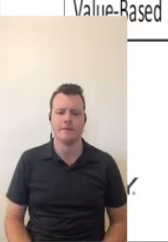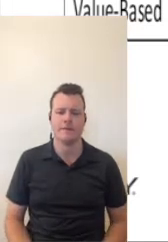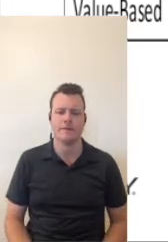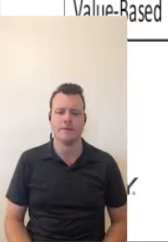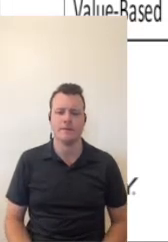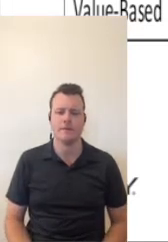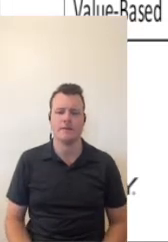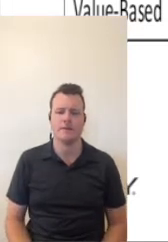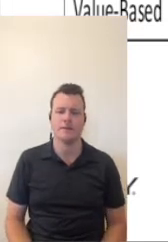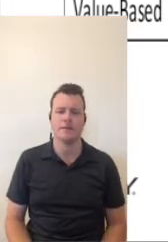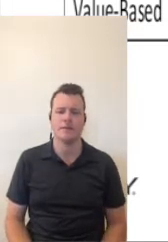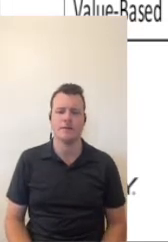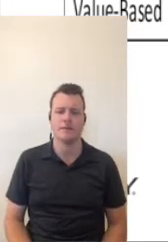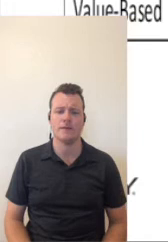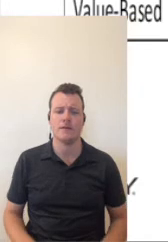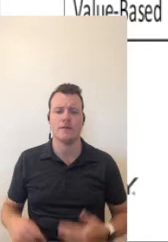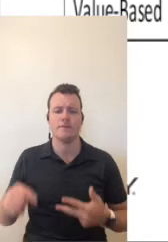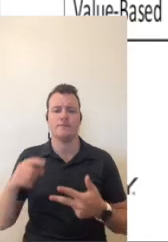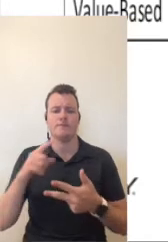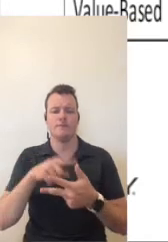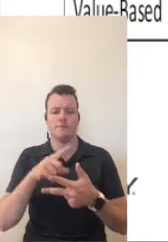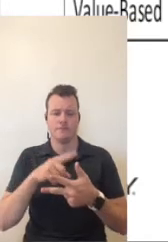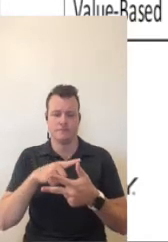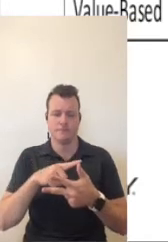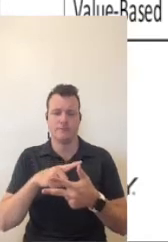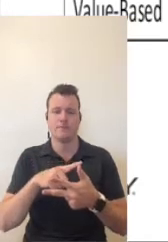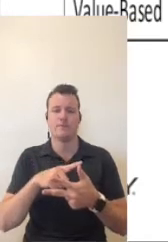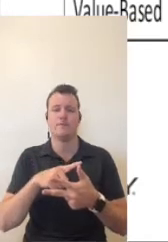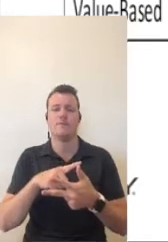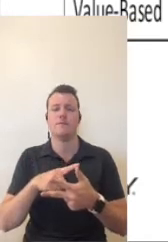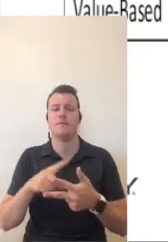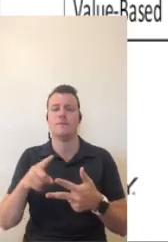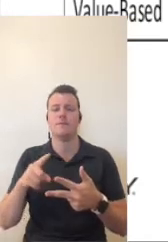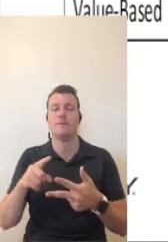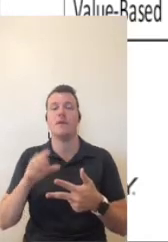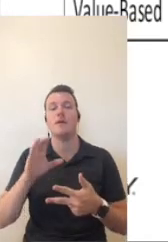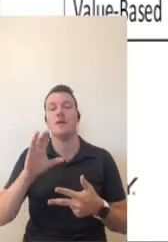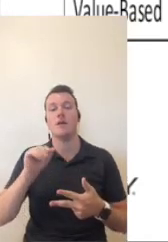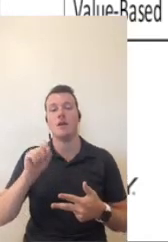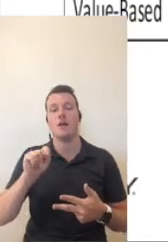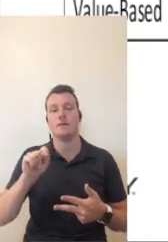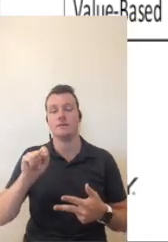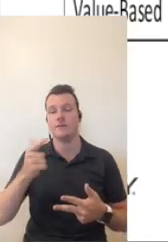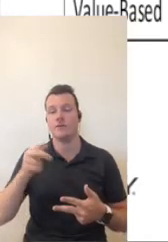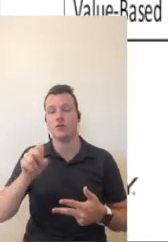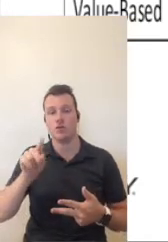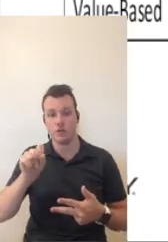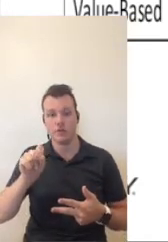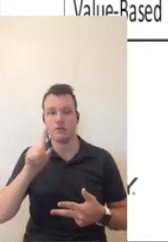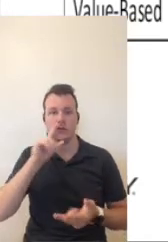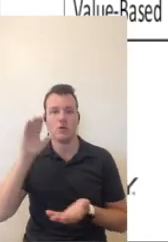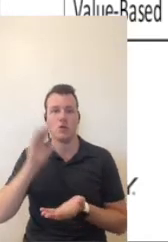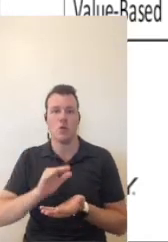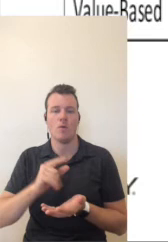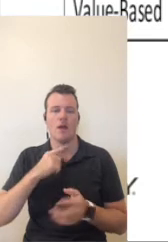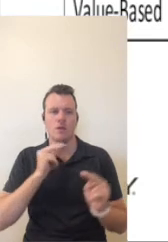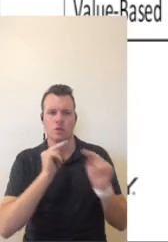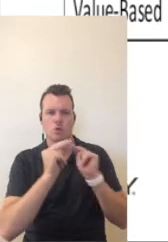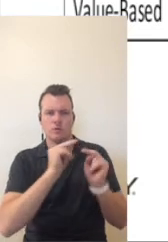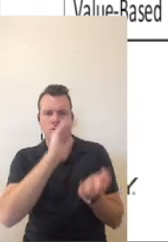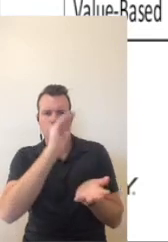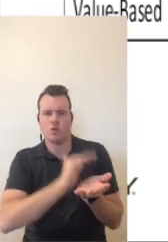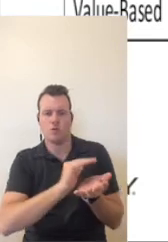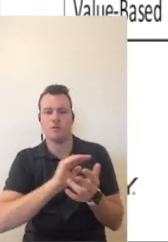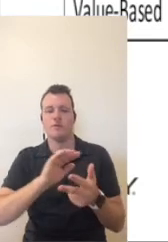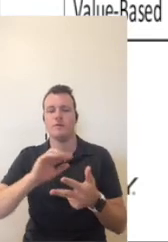plus 75 gives me my total expenses of 275 for the cost plus. My COGS, or my cost